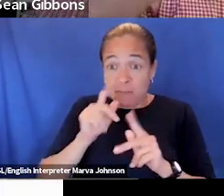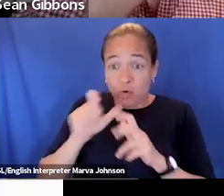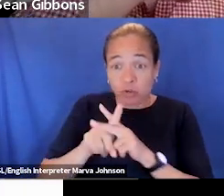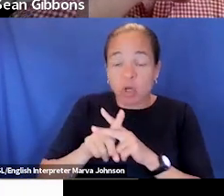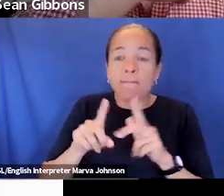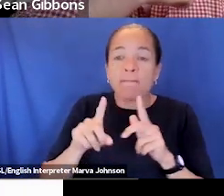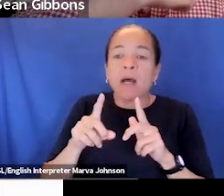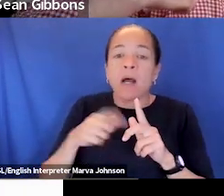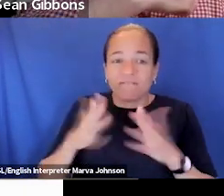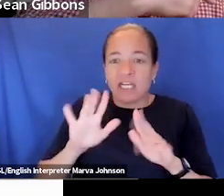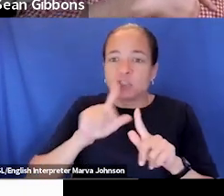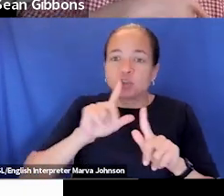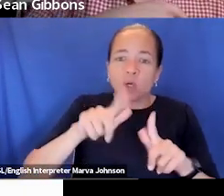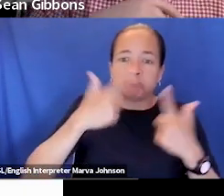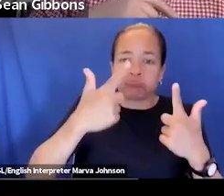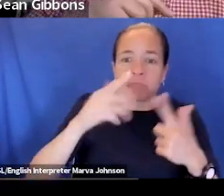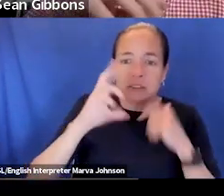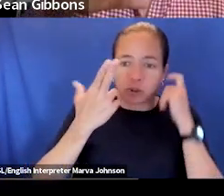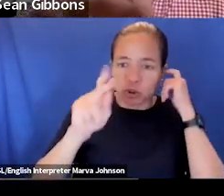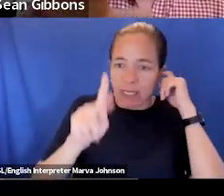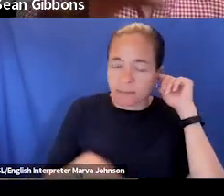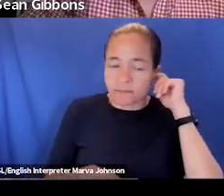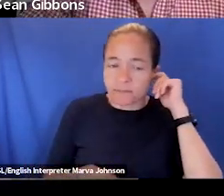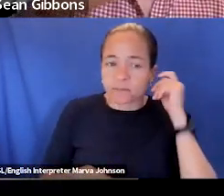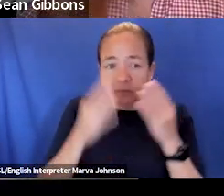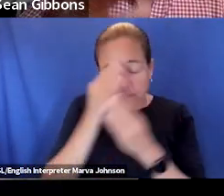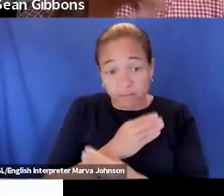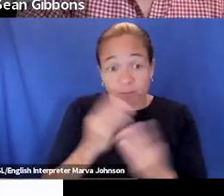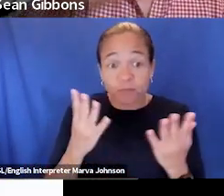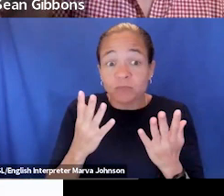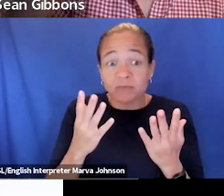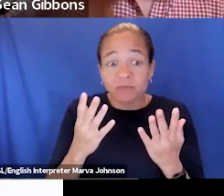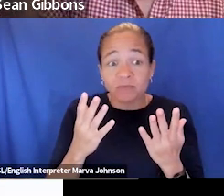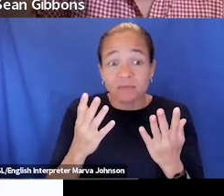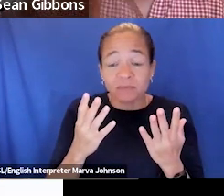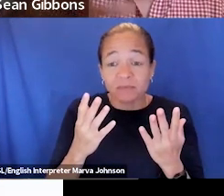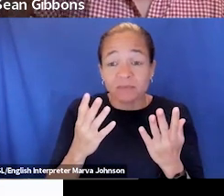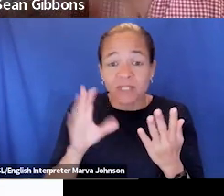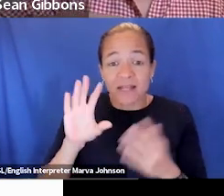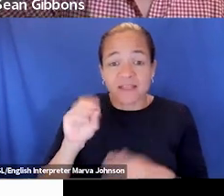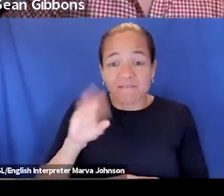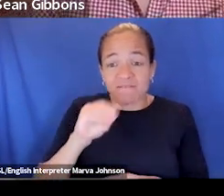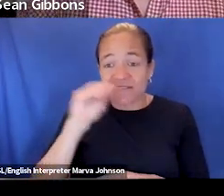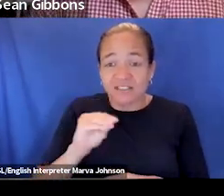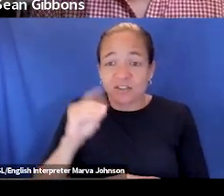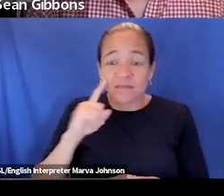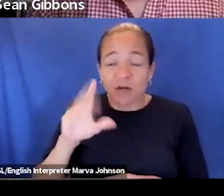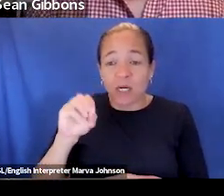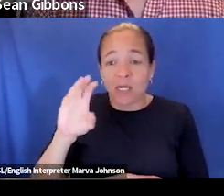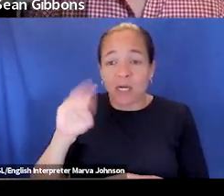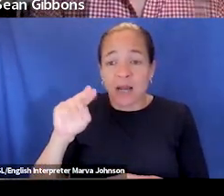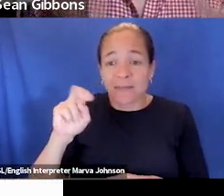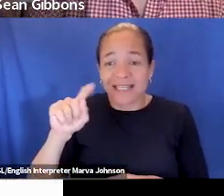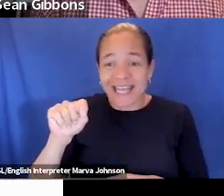with that, first thing I need to tell you is, if you were among the 50% of the folks who have tickets for ComNet, we're 50% sold